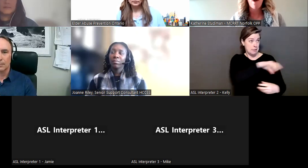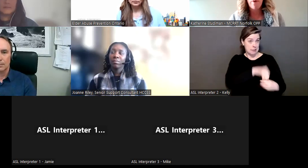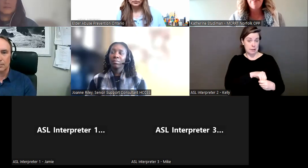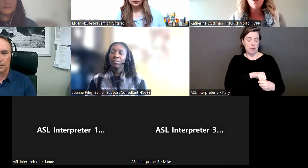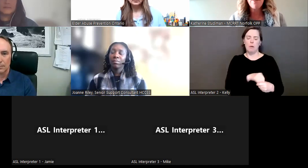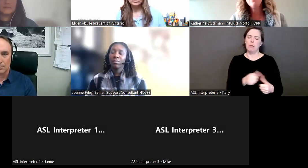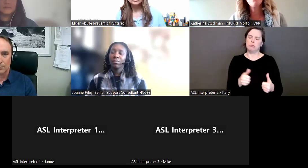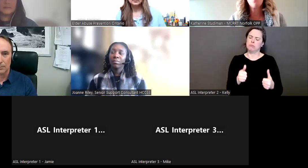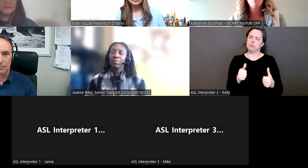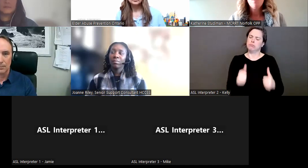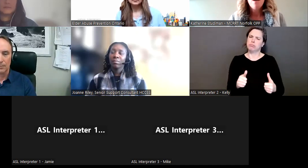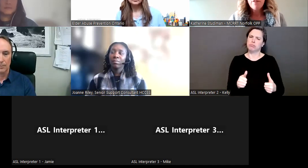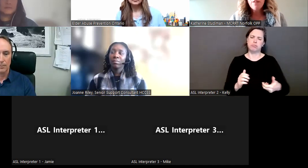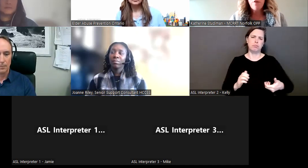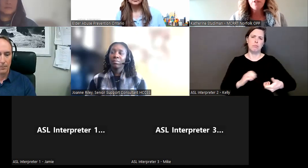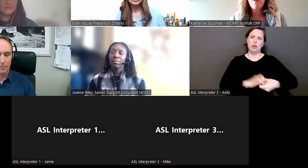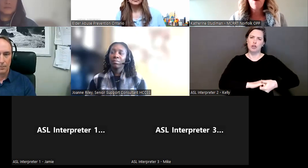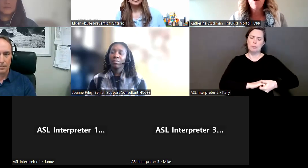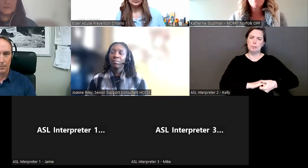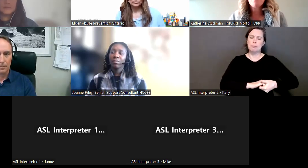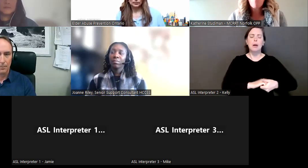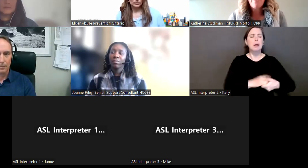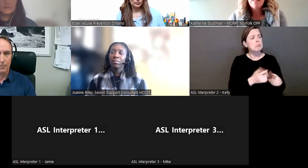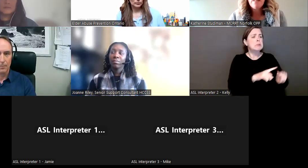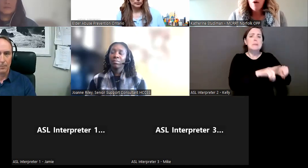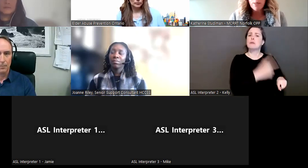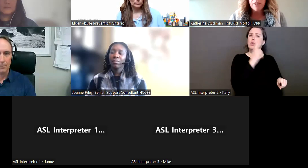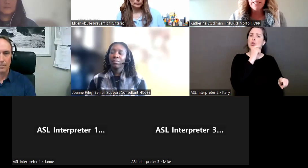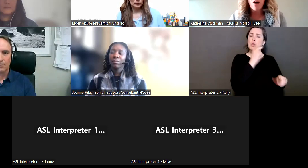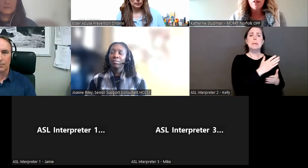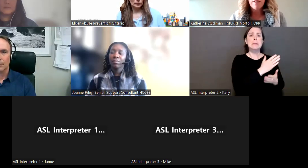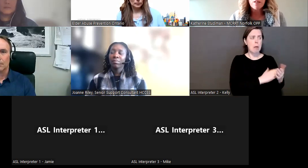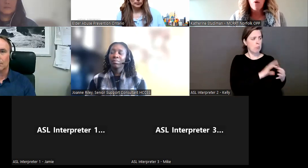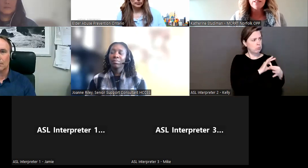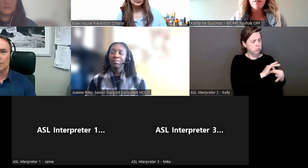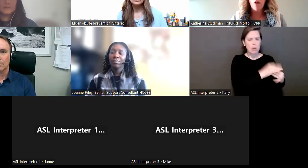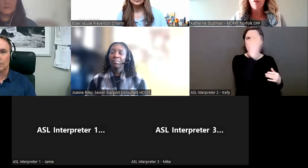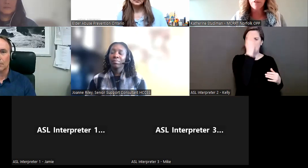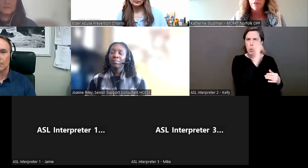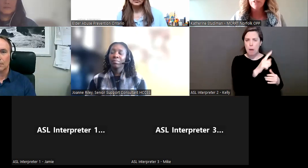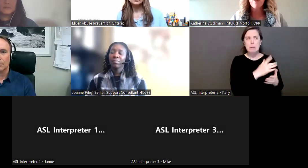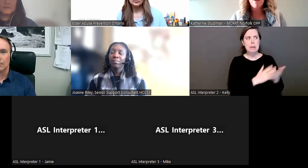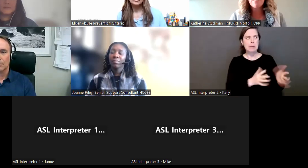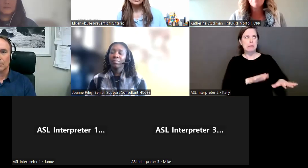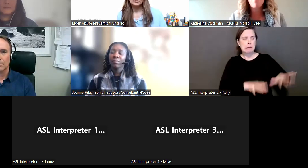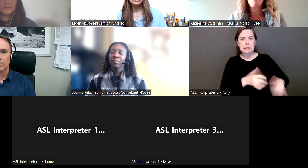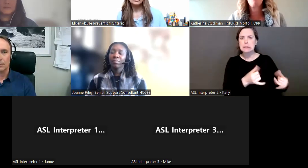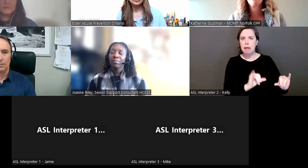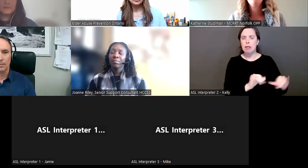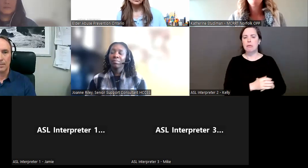work well with each other. So first and foremost, it's always a police call. It's always a call for service with